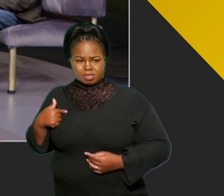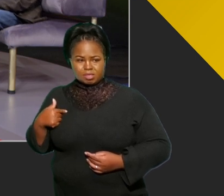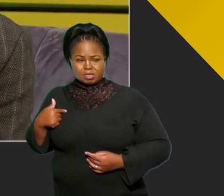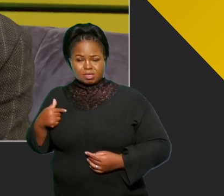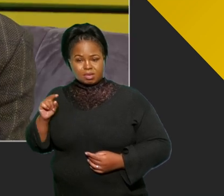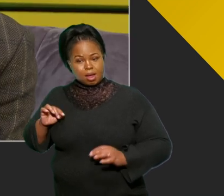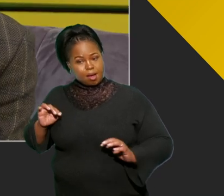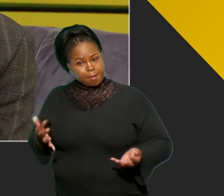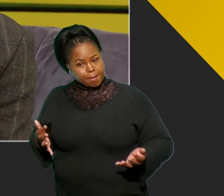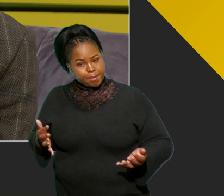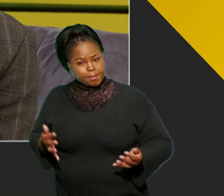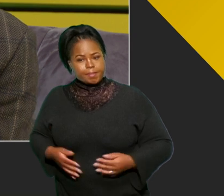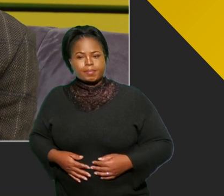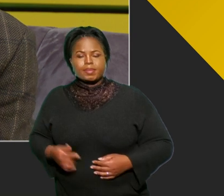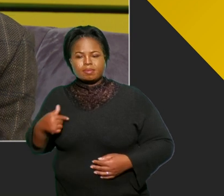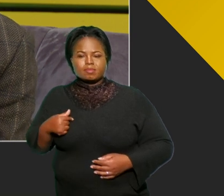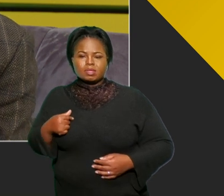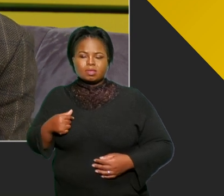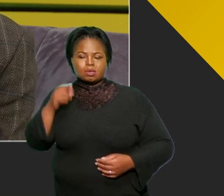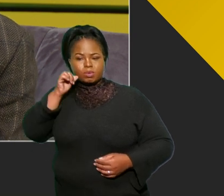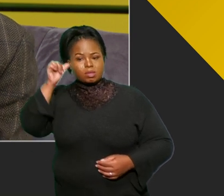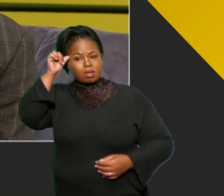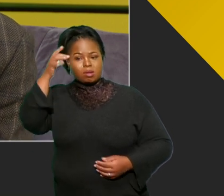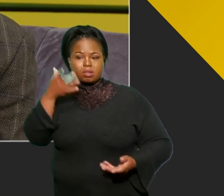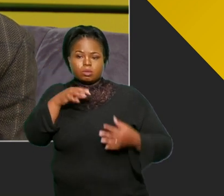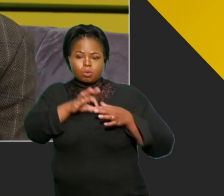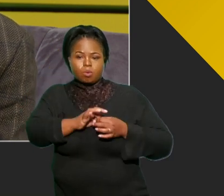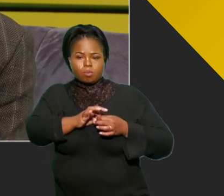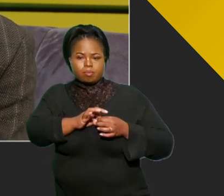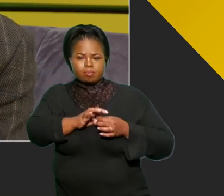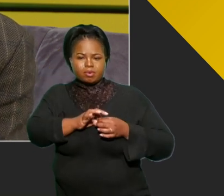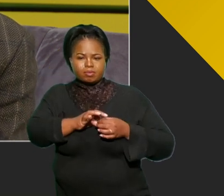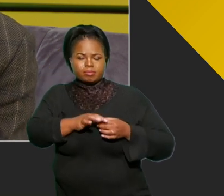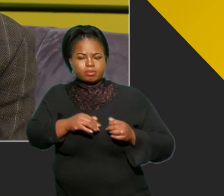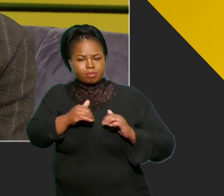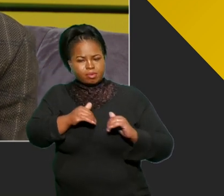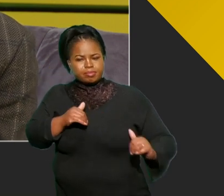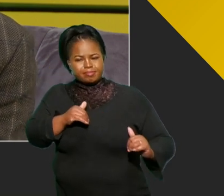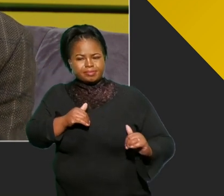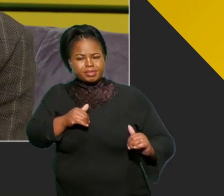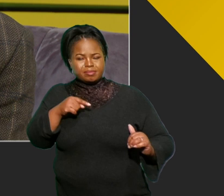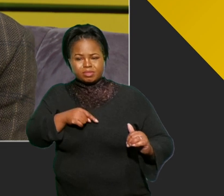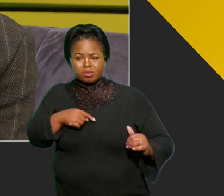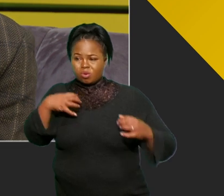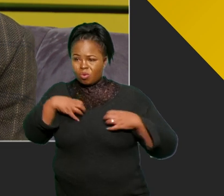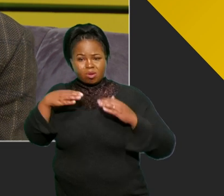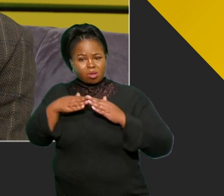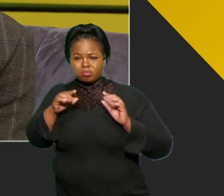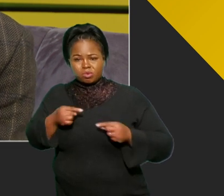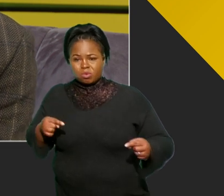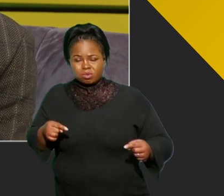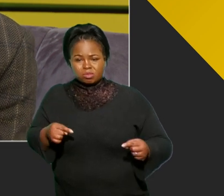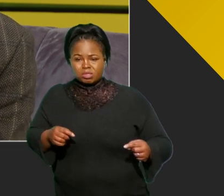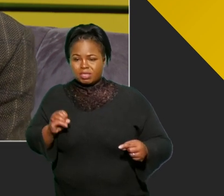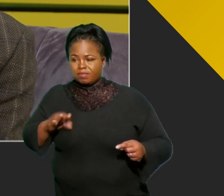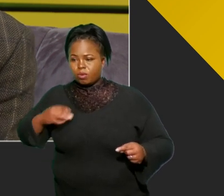in this way. I was an elder kohaye with segregation laws. Yeah. Yeah, you couldn't own the property osinam